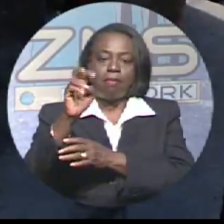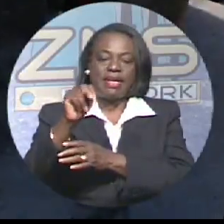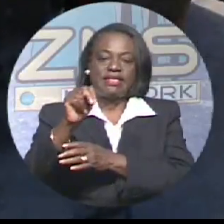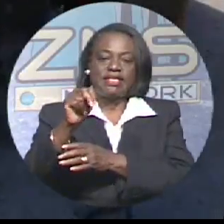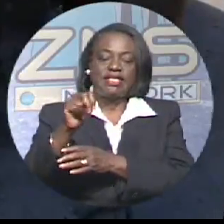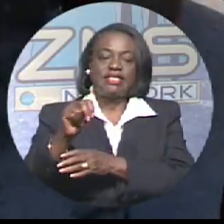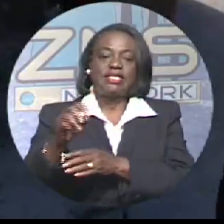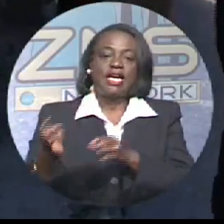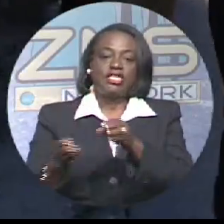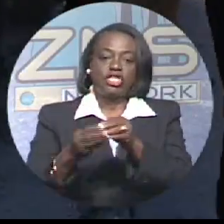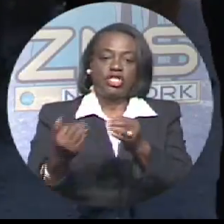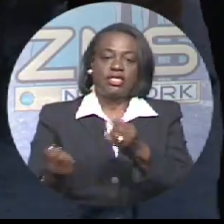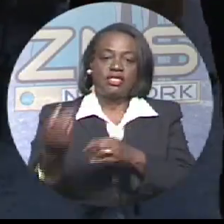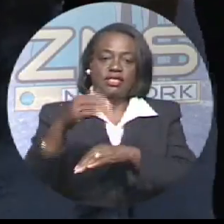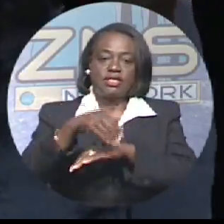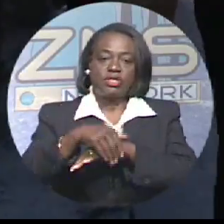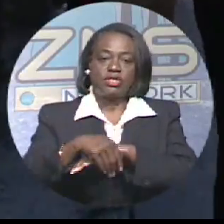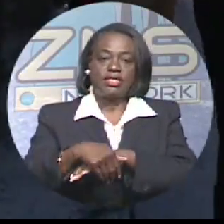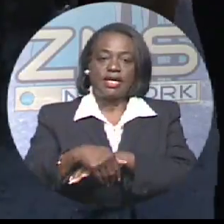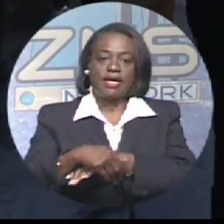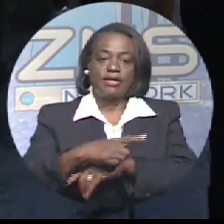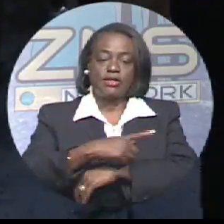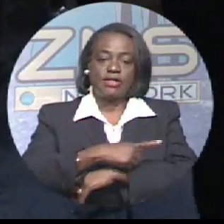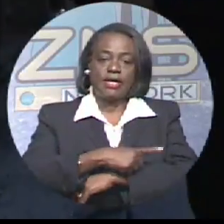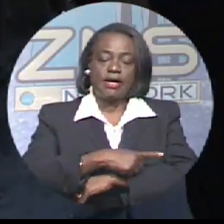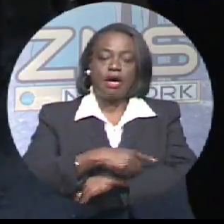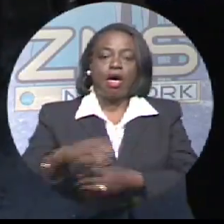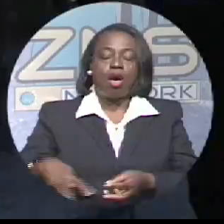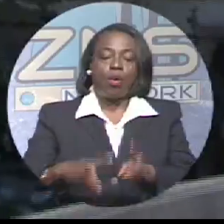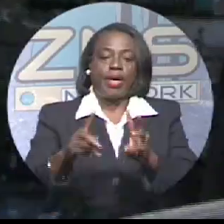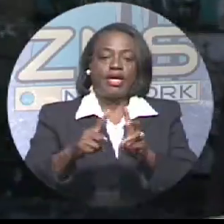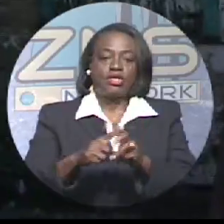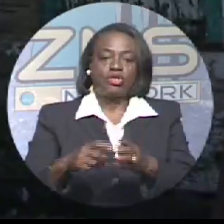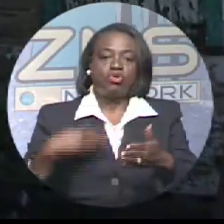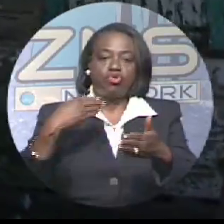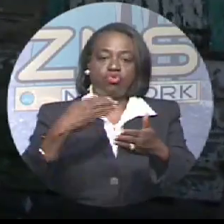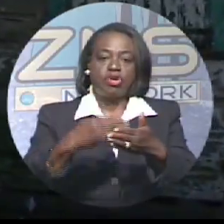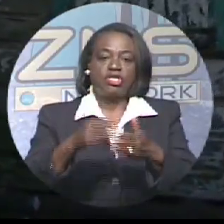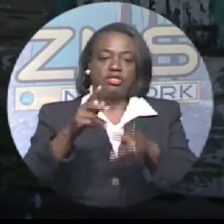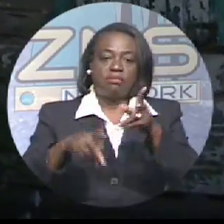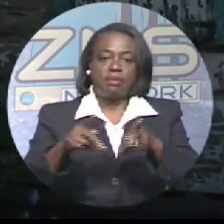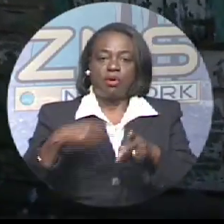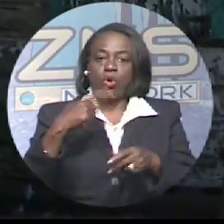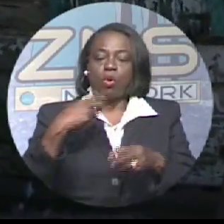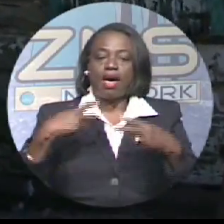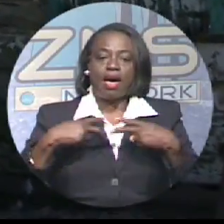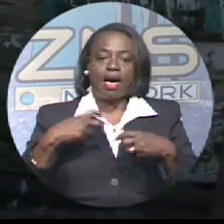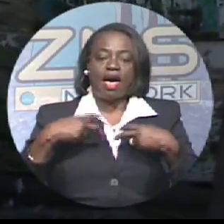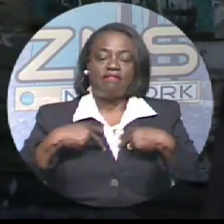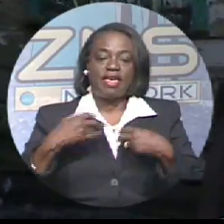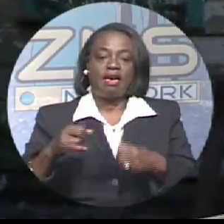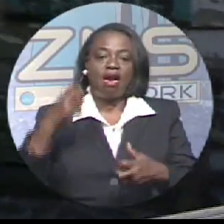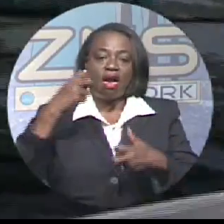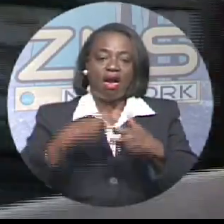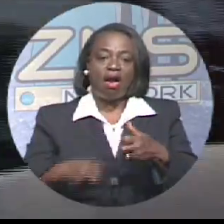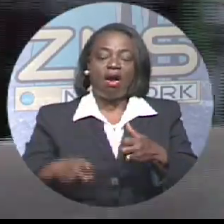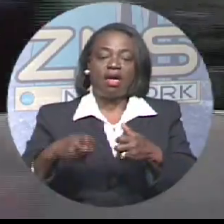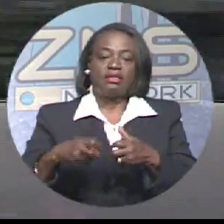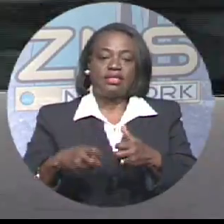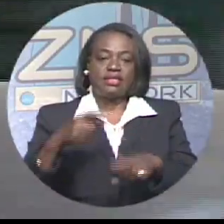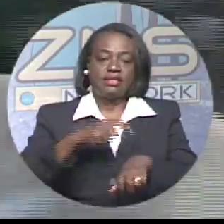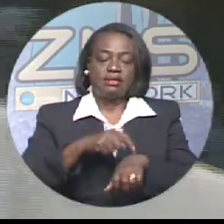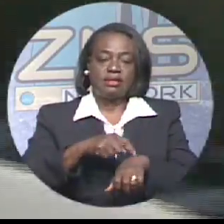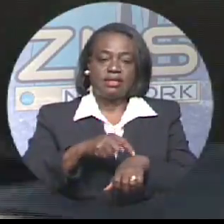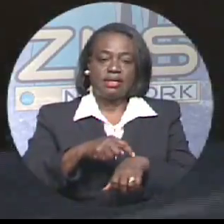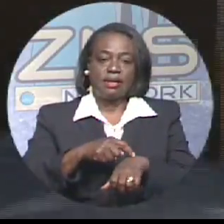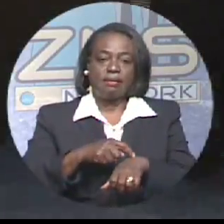out to residents in the inner city communities who are experiencing hardships and other social ills. Director of the Bahamas Crisis Center, Dr. Sandra